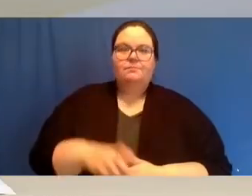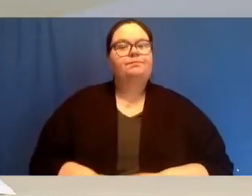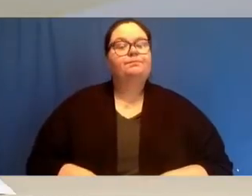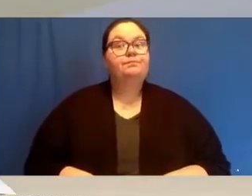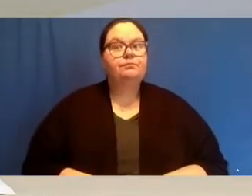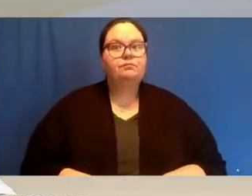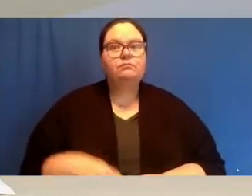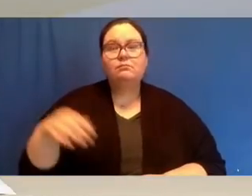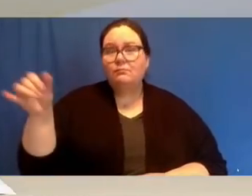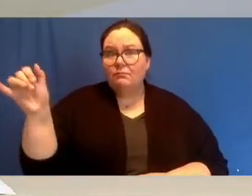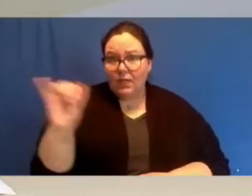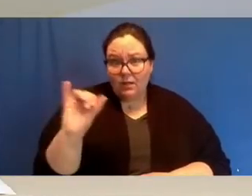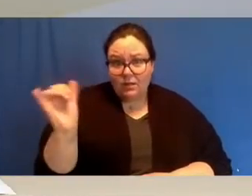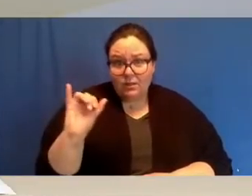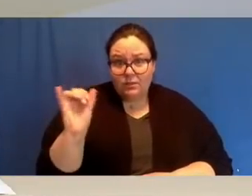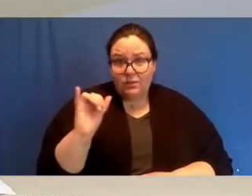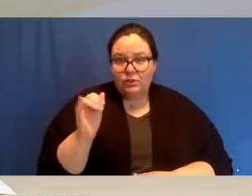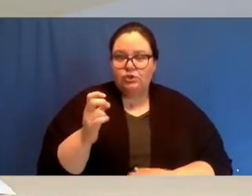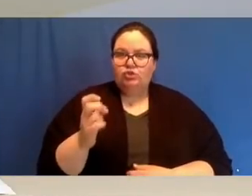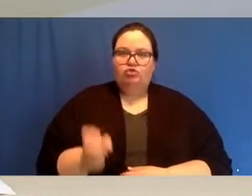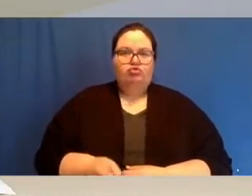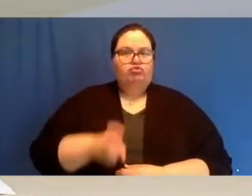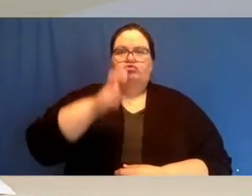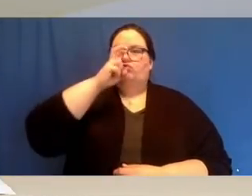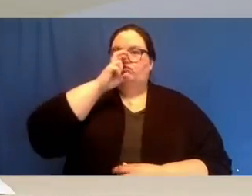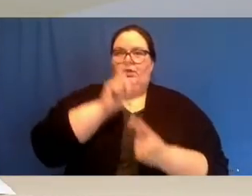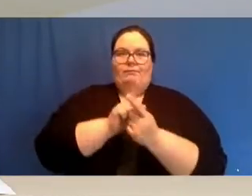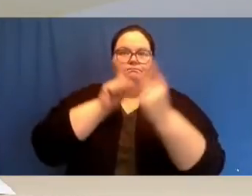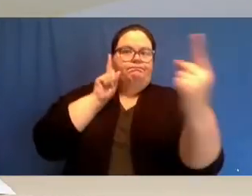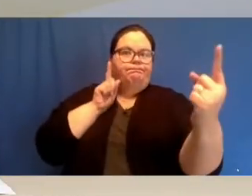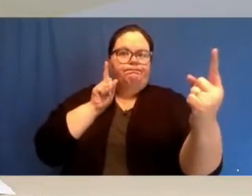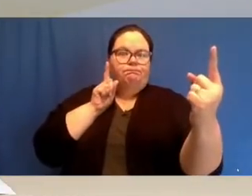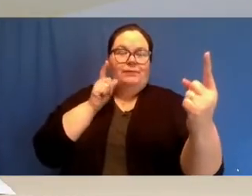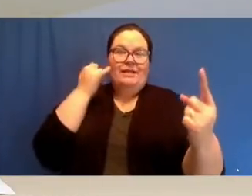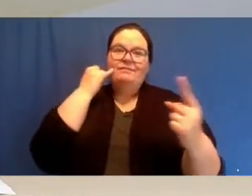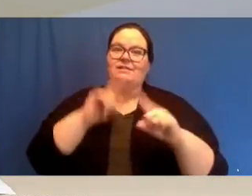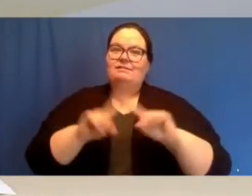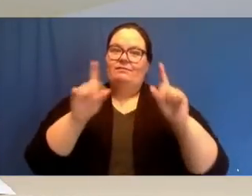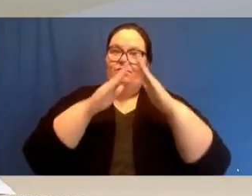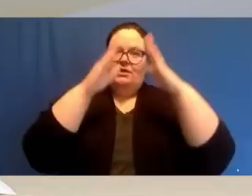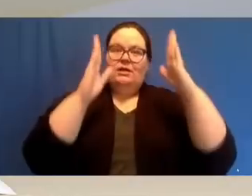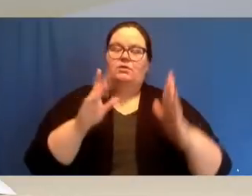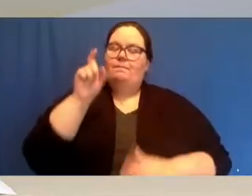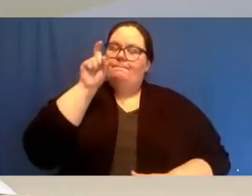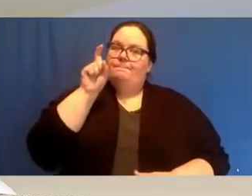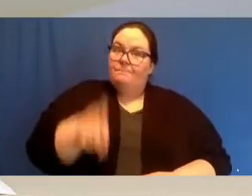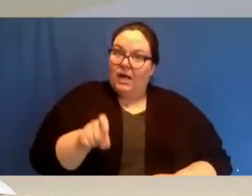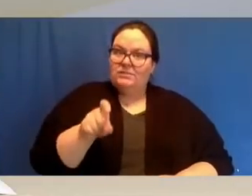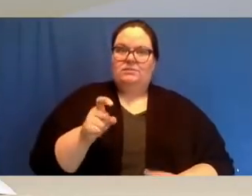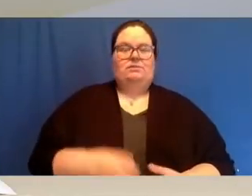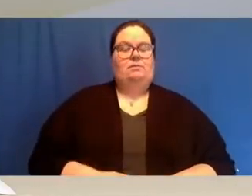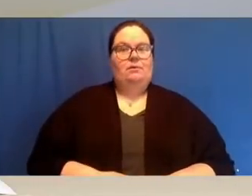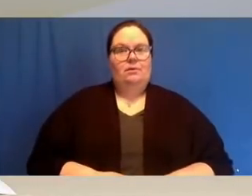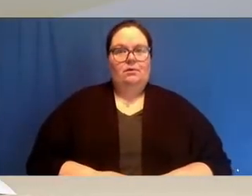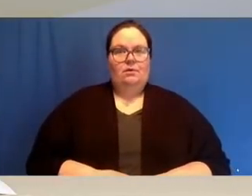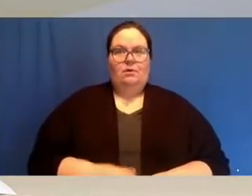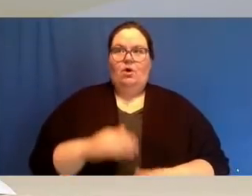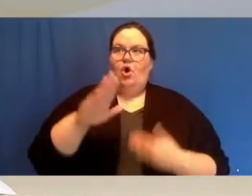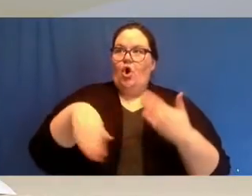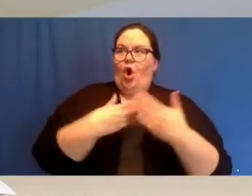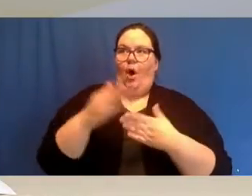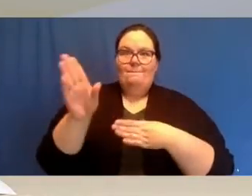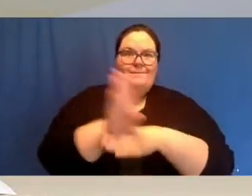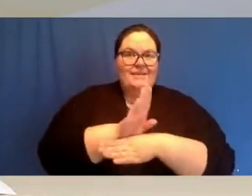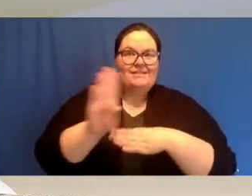As well, strict physical distancing between people from different households is required for all